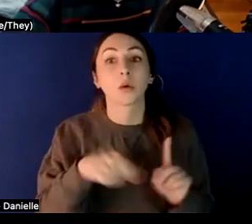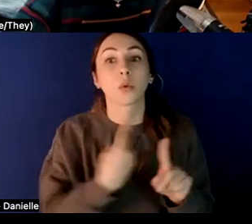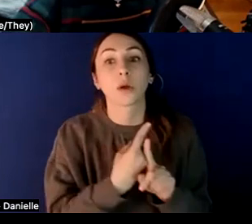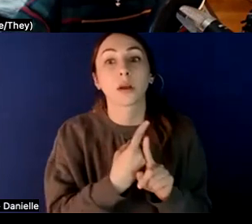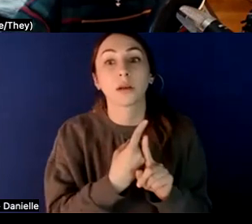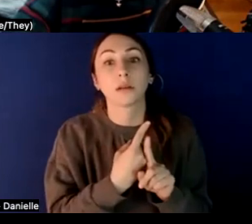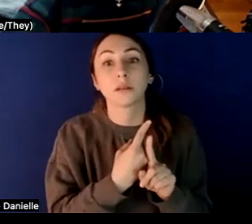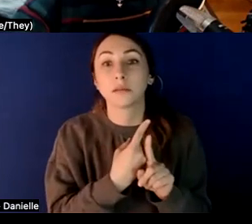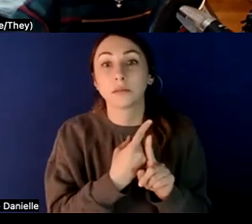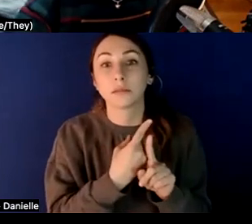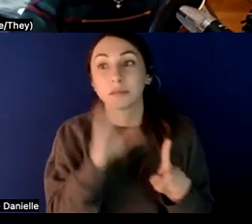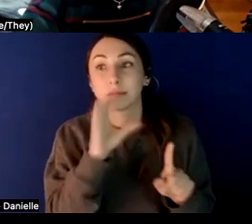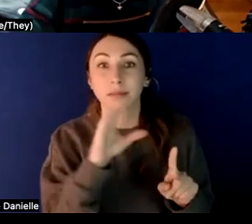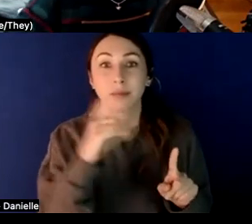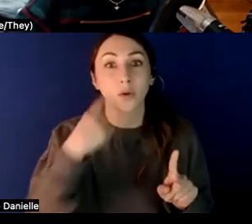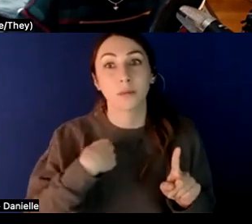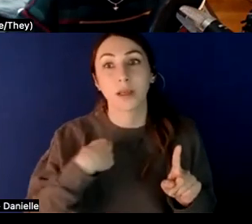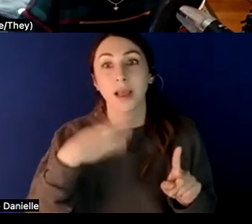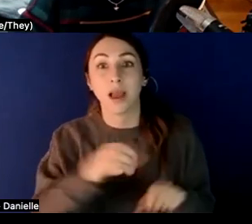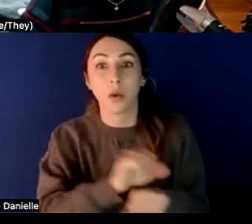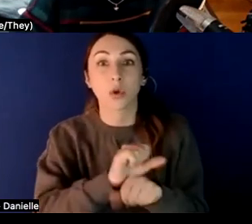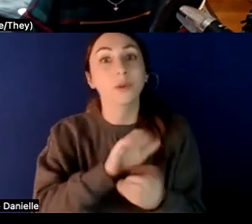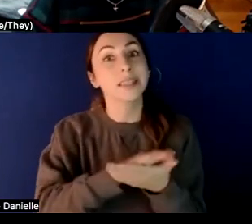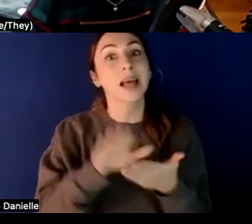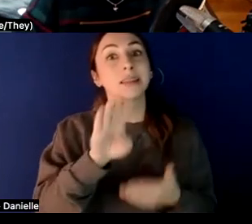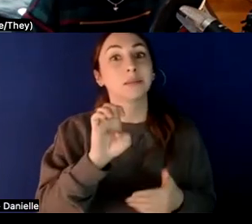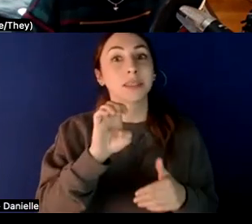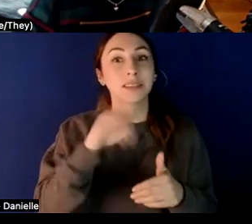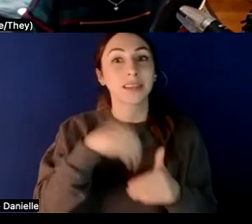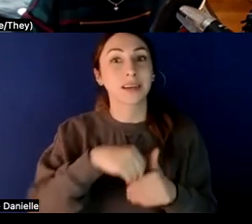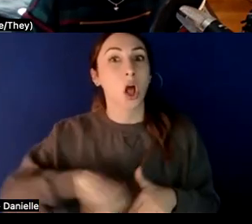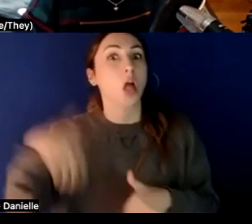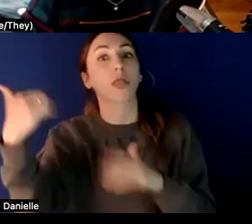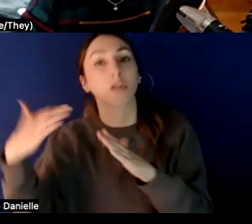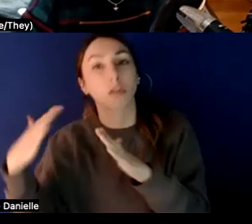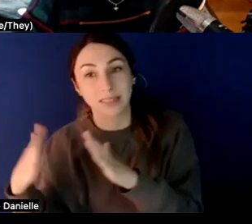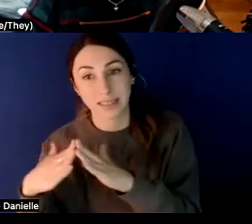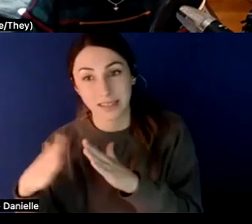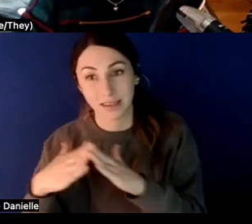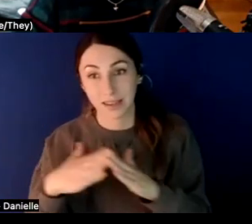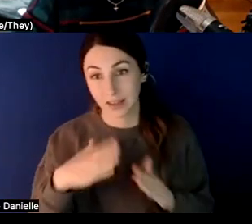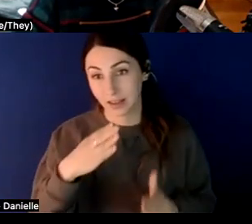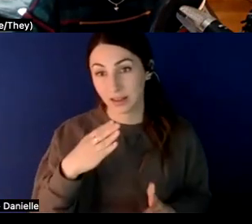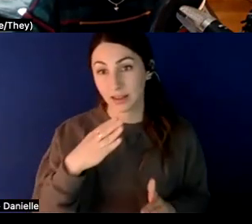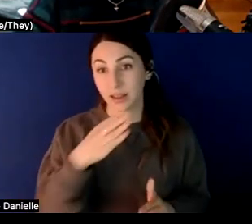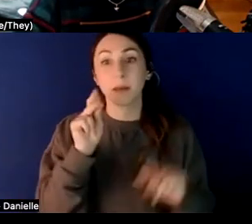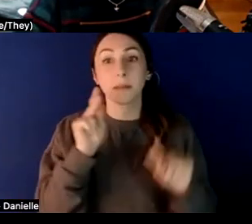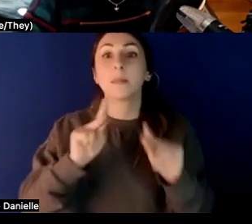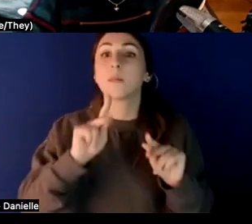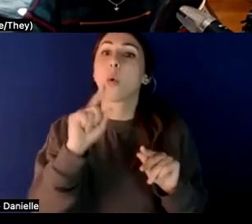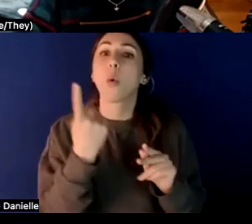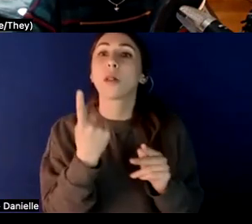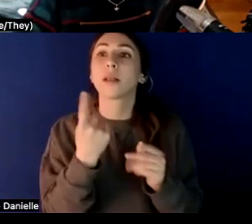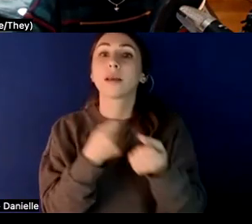in a random other city. And like, I want people to only give what they can, like seriously,